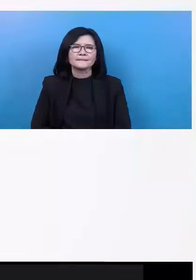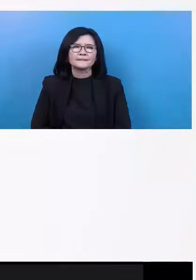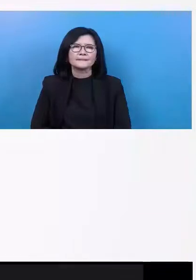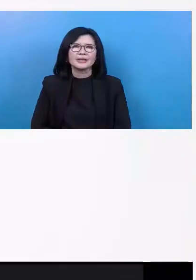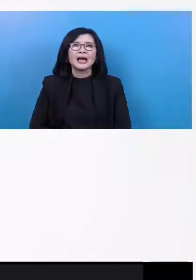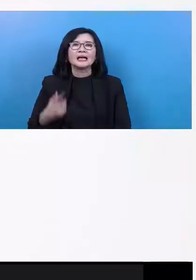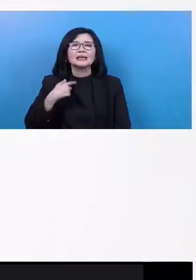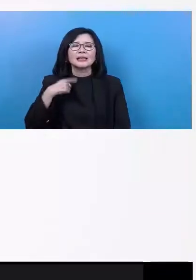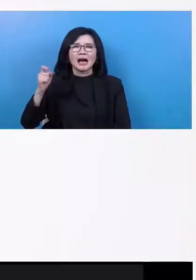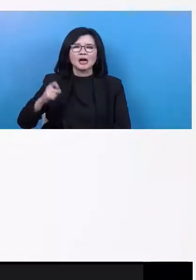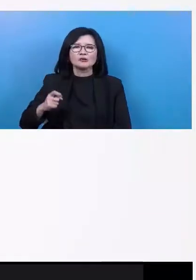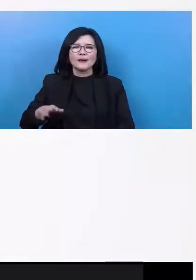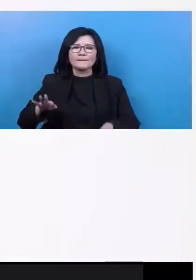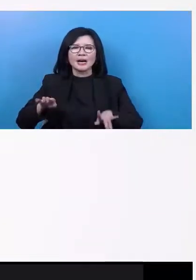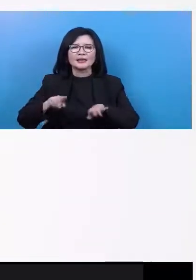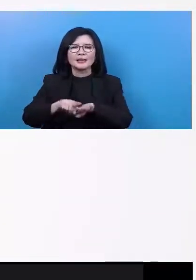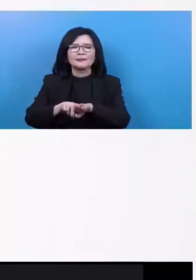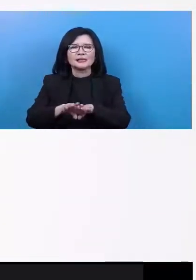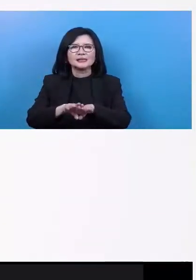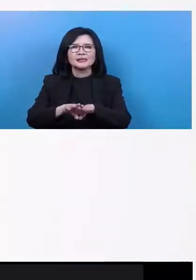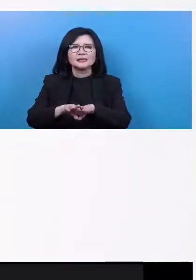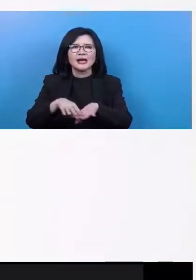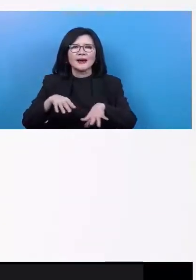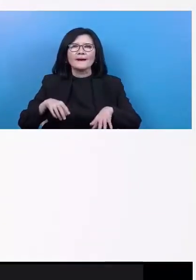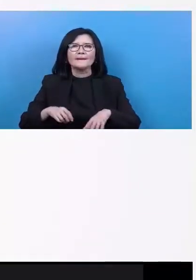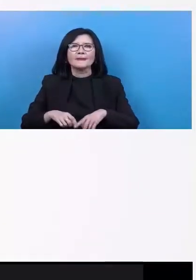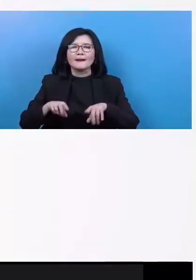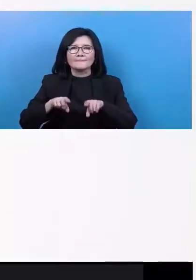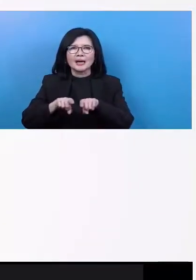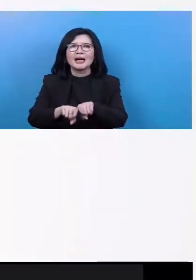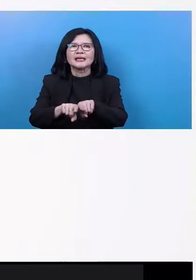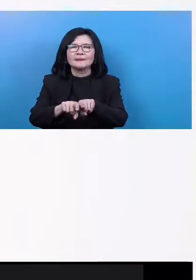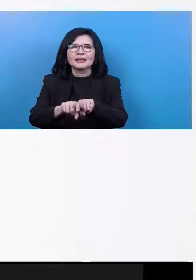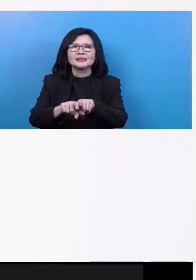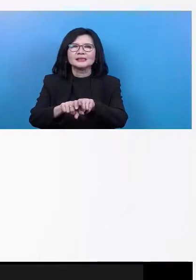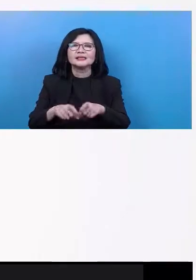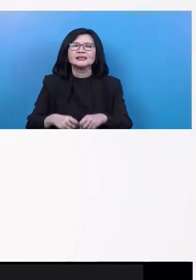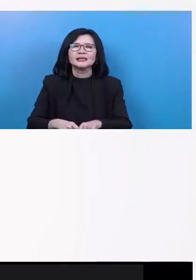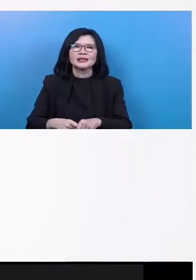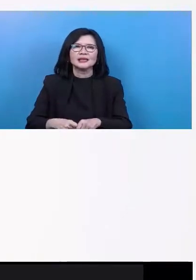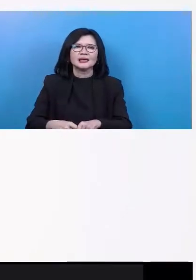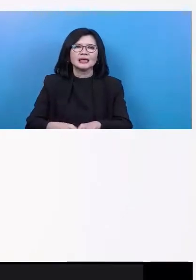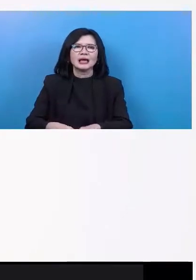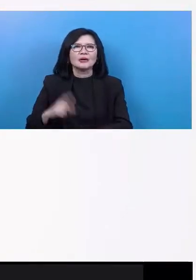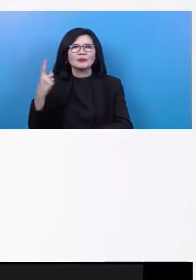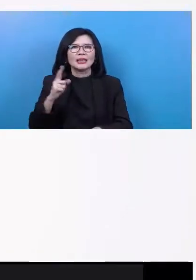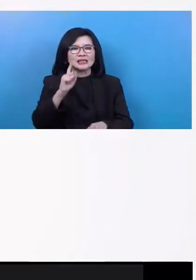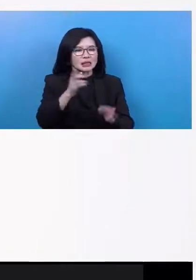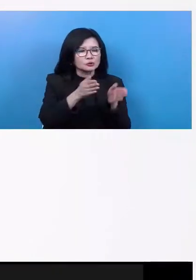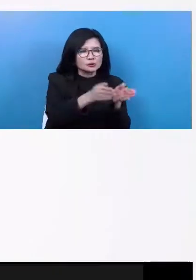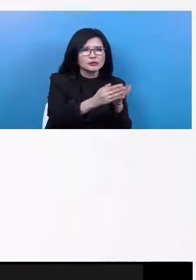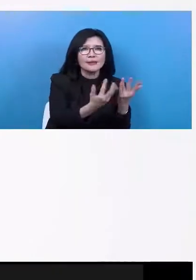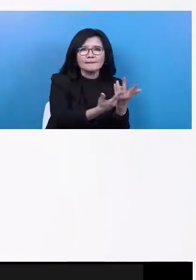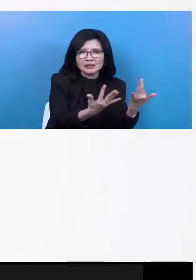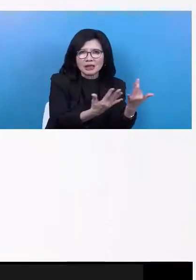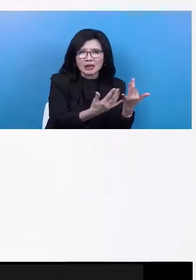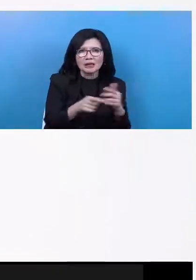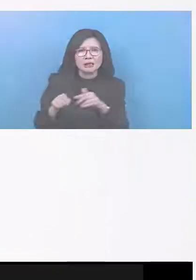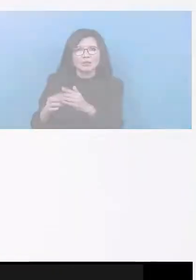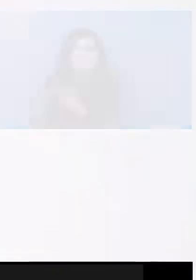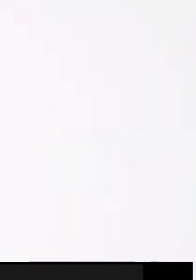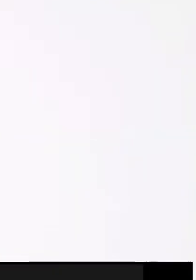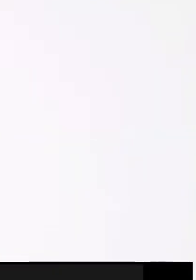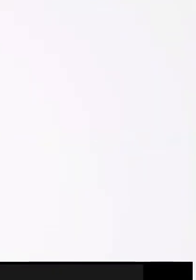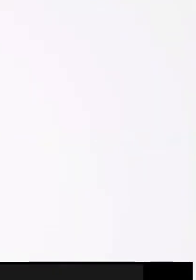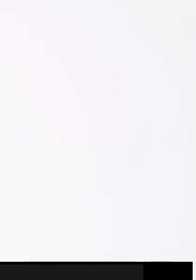approach. It cannot be in the hands of one group of people. It cannot be in the hands of the private sector for building the infrastructure.